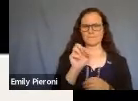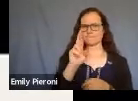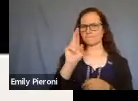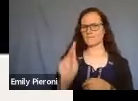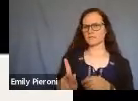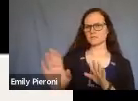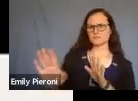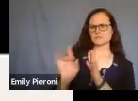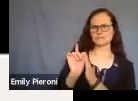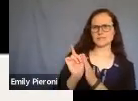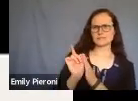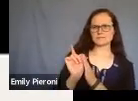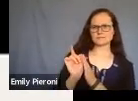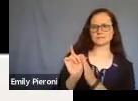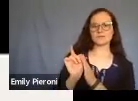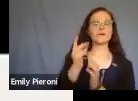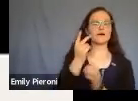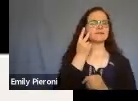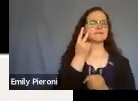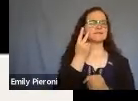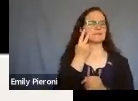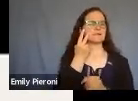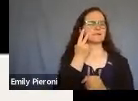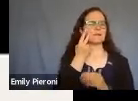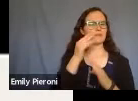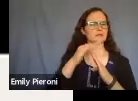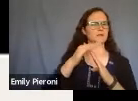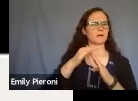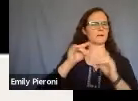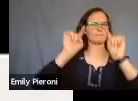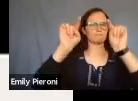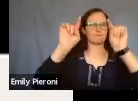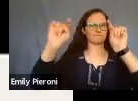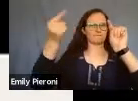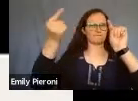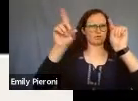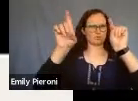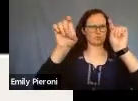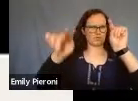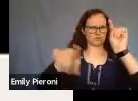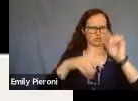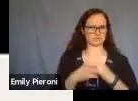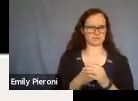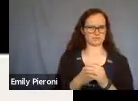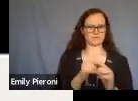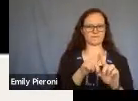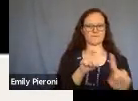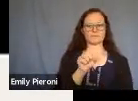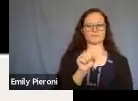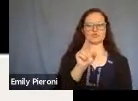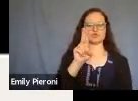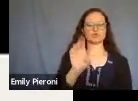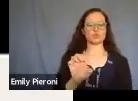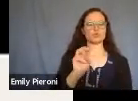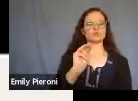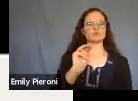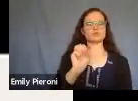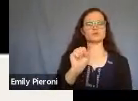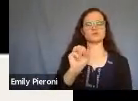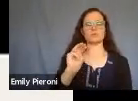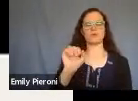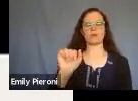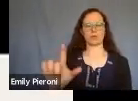Yeah, I see back up at the top, one of our first questions that we got was from Sue Small, and she wanted to